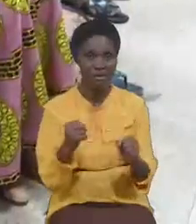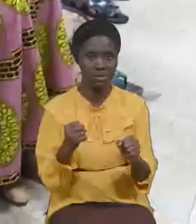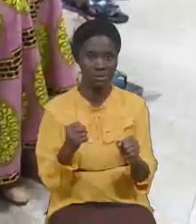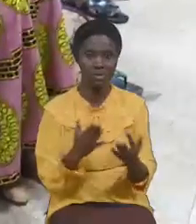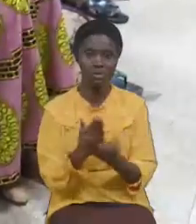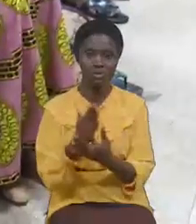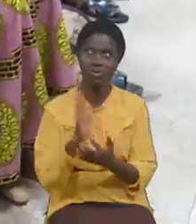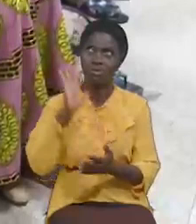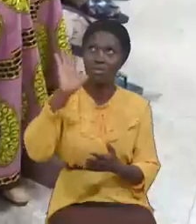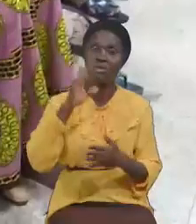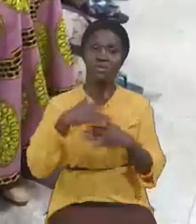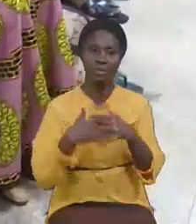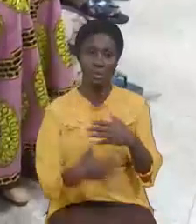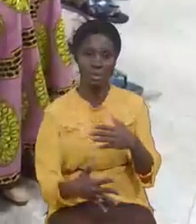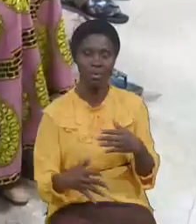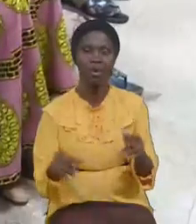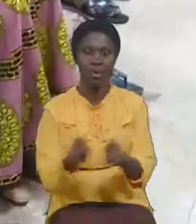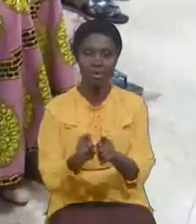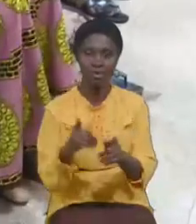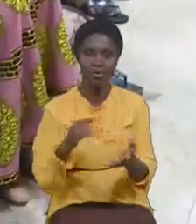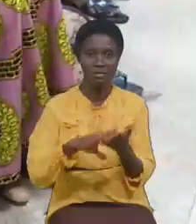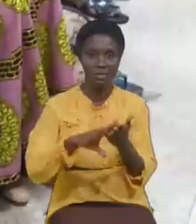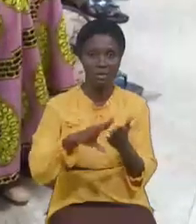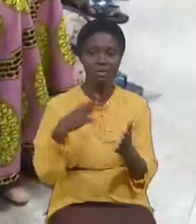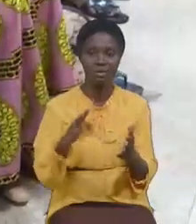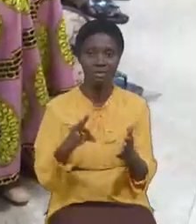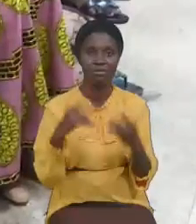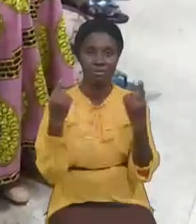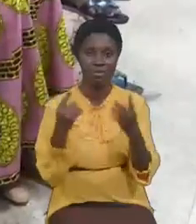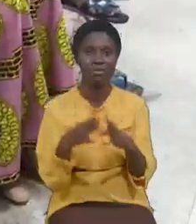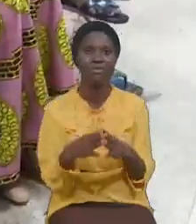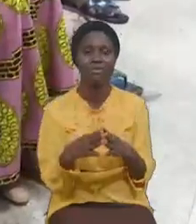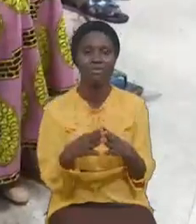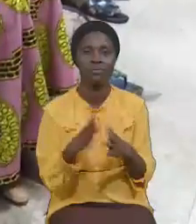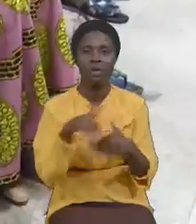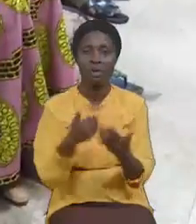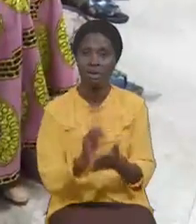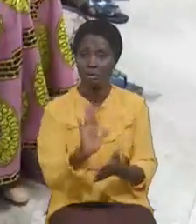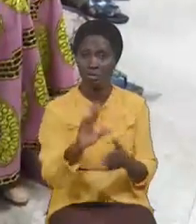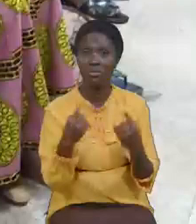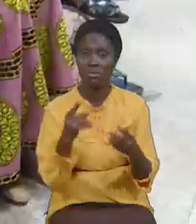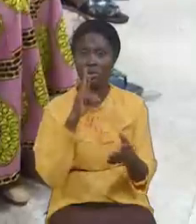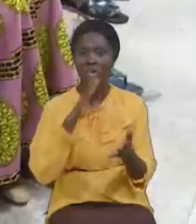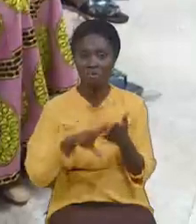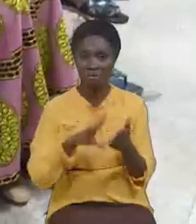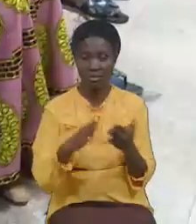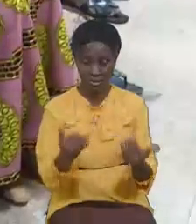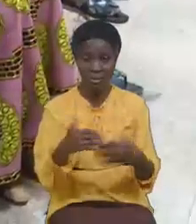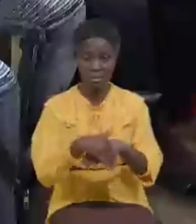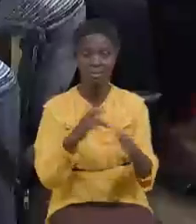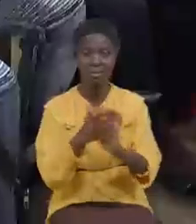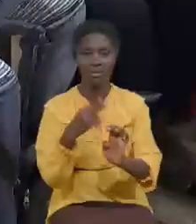through his blood, even the forgiveness of sins. All your sins are forgiven